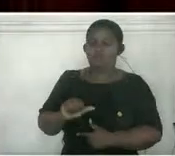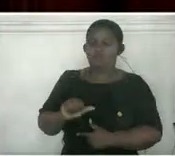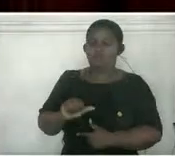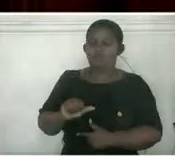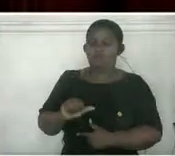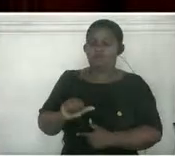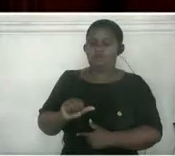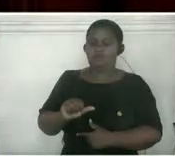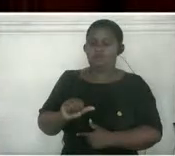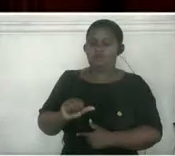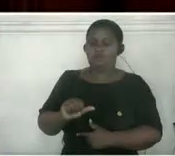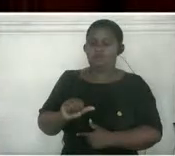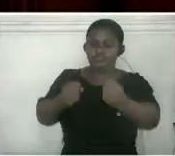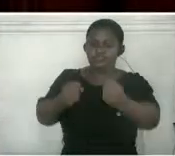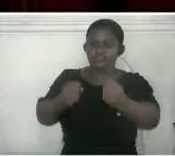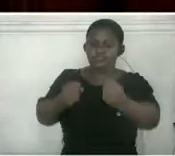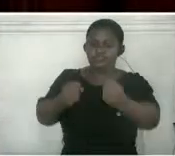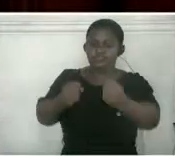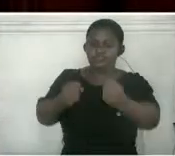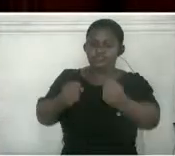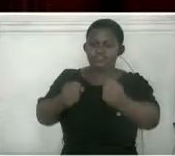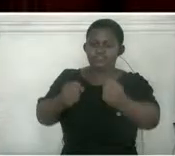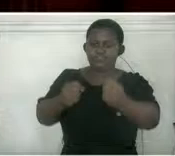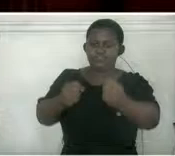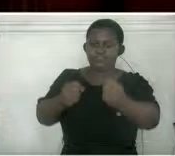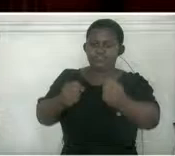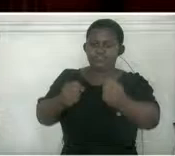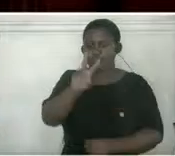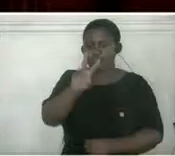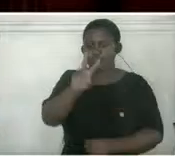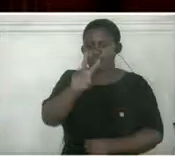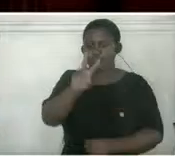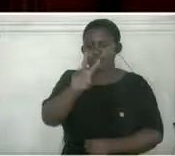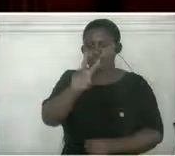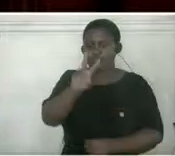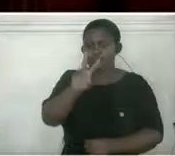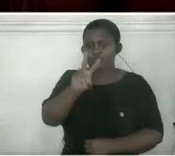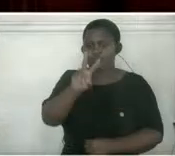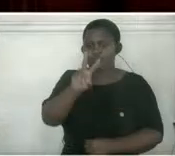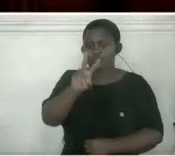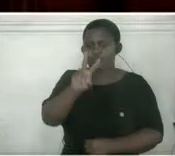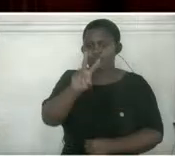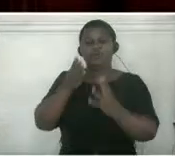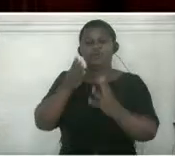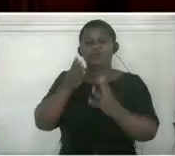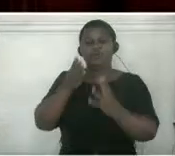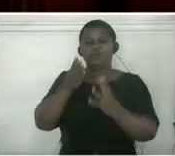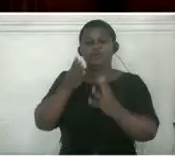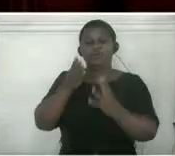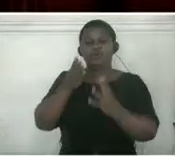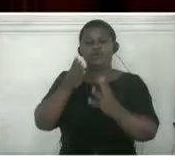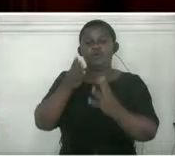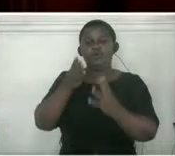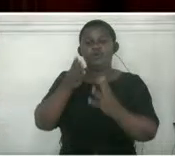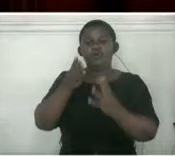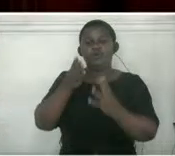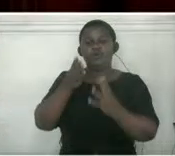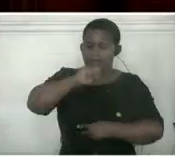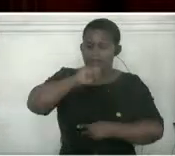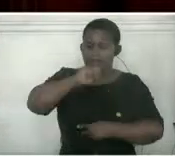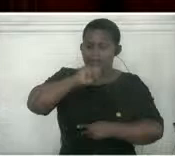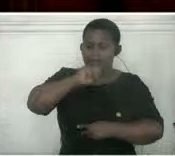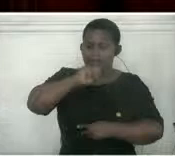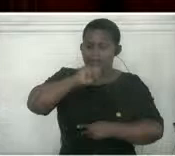May 2021. In the meantime, through trade and investment KwaZulu-Natal, under the leadership